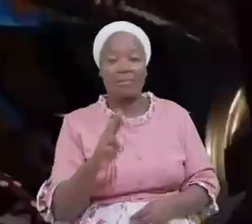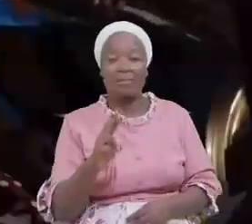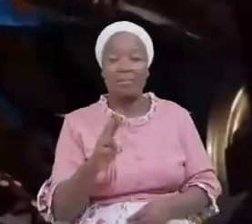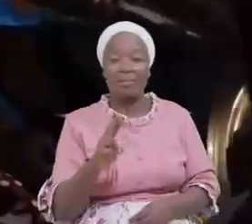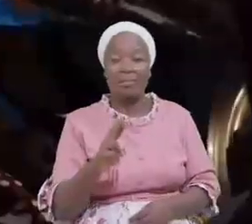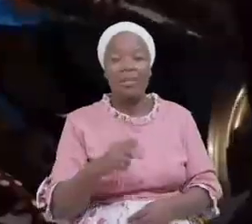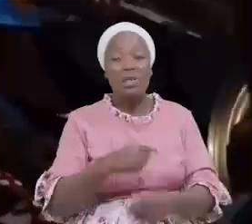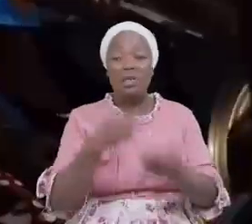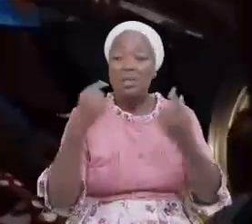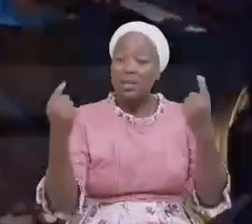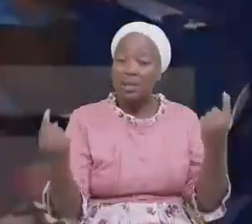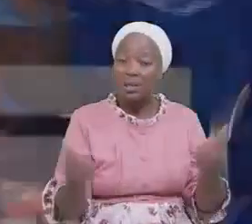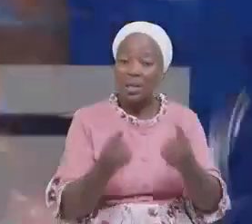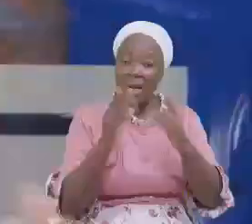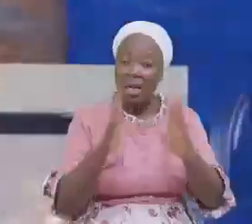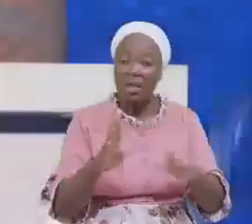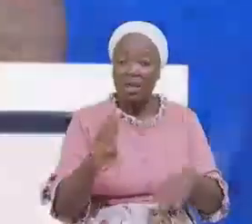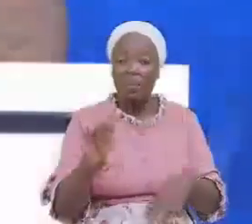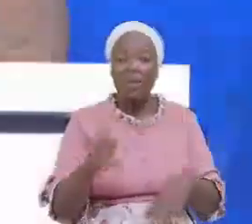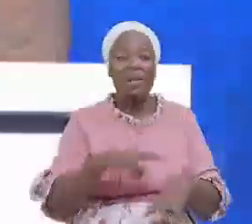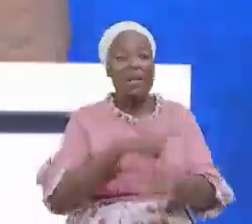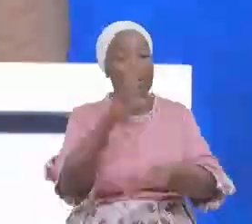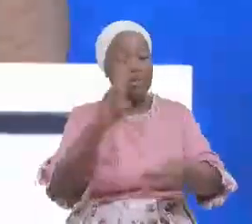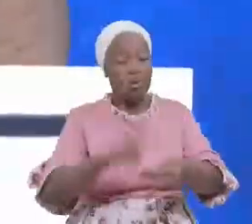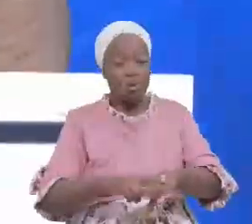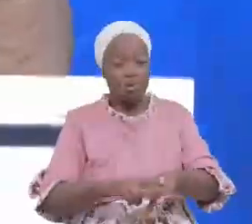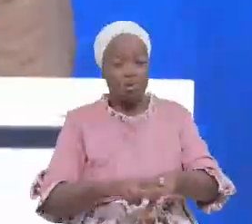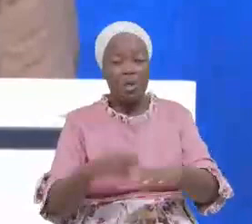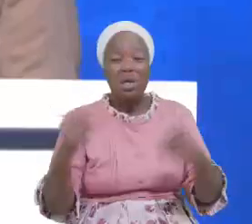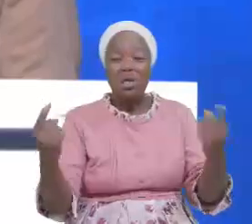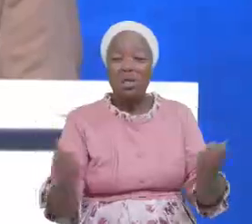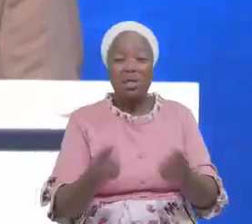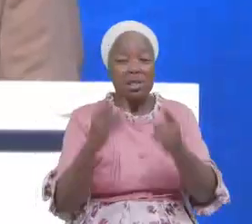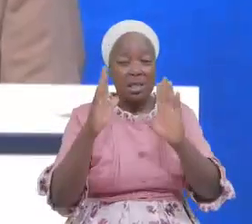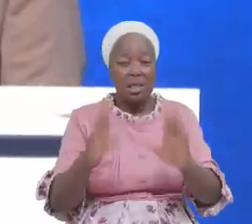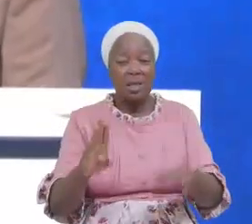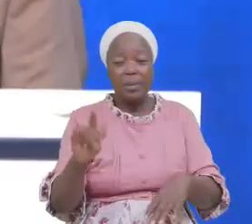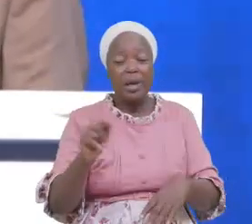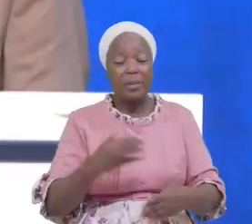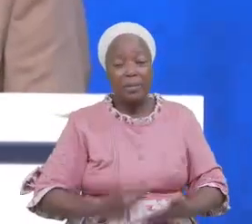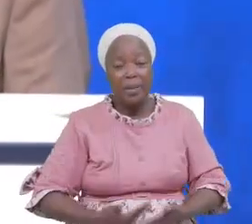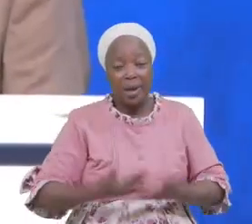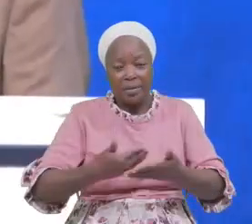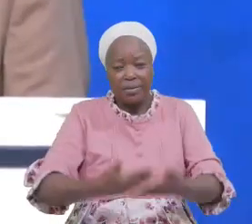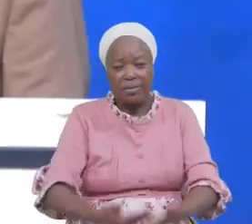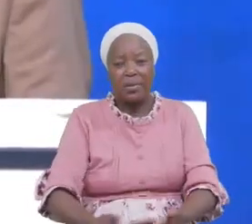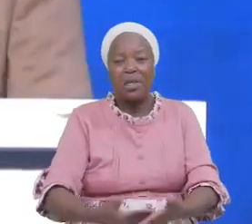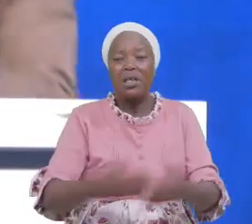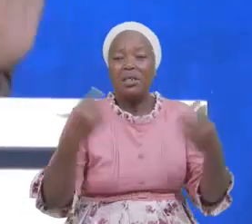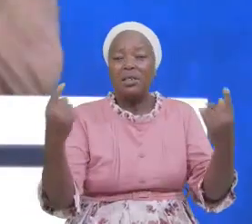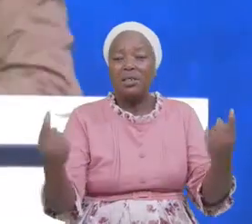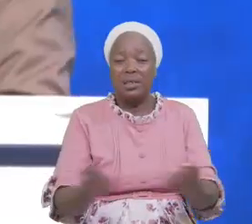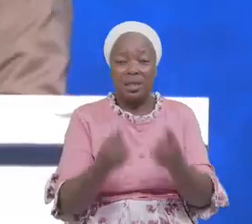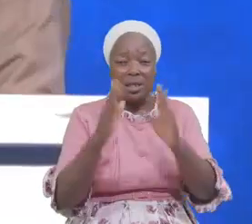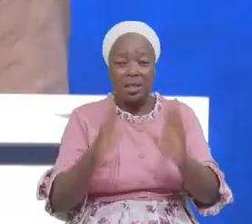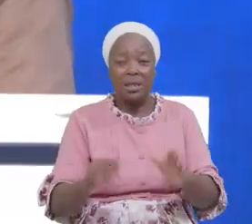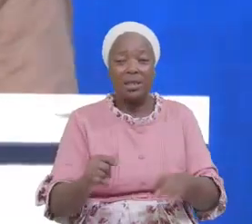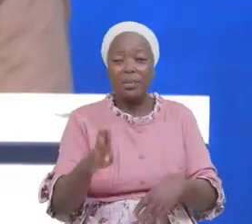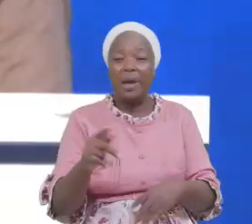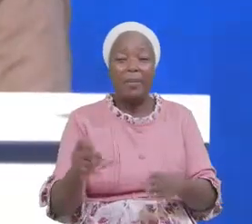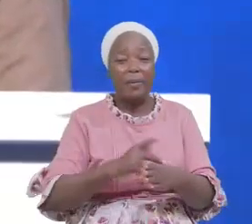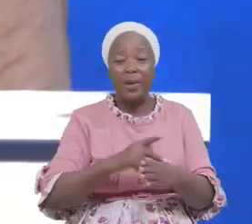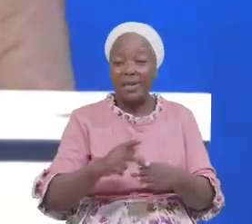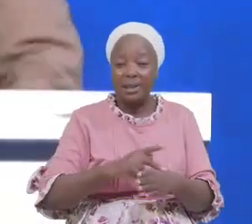sinners by nature, sinners by birth, sinners by practice,